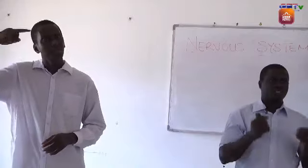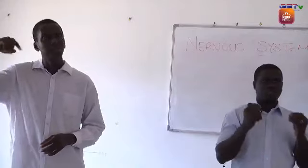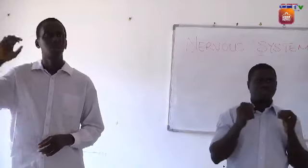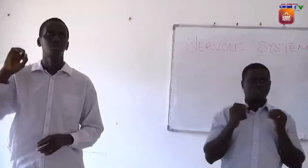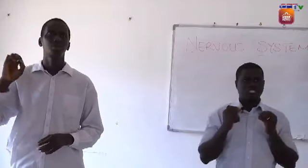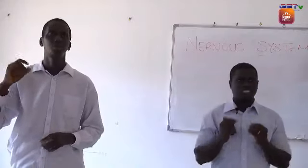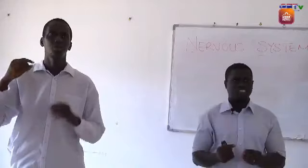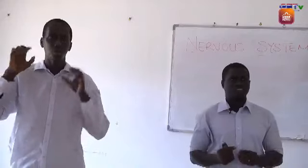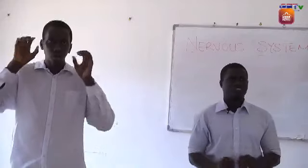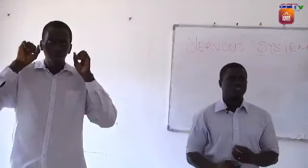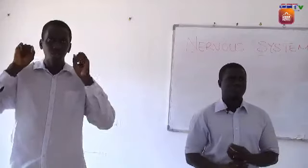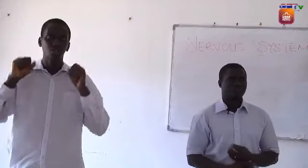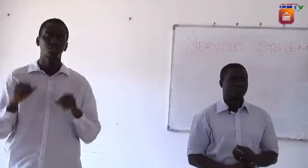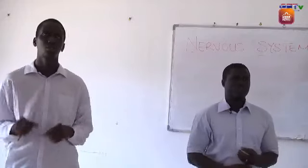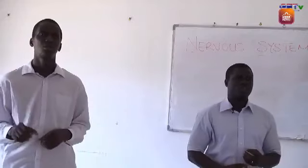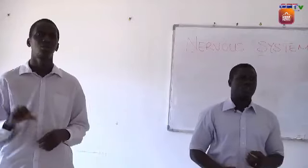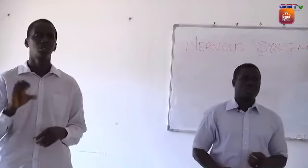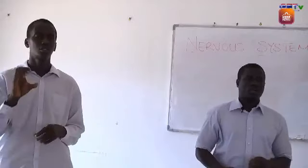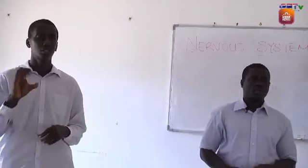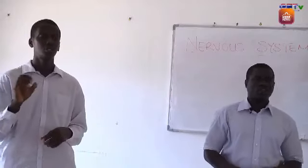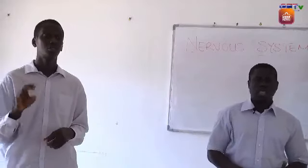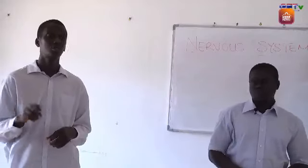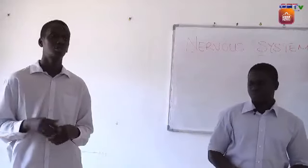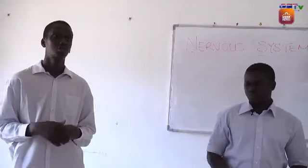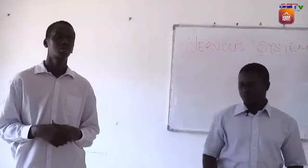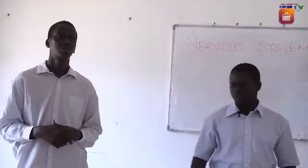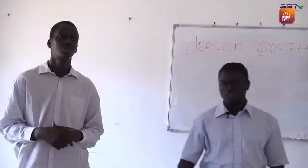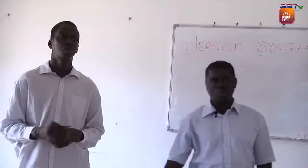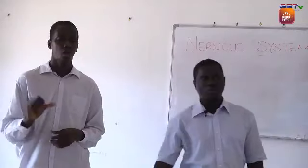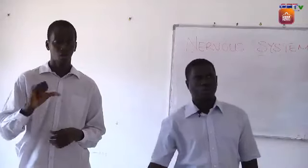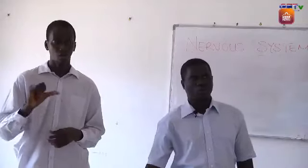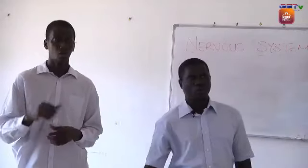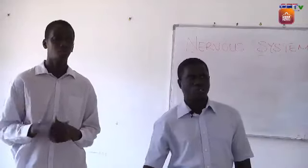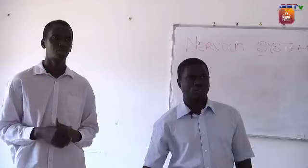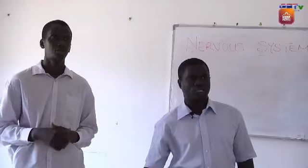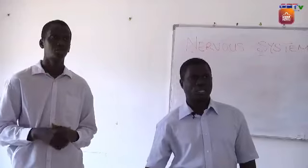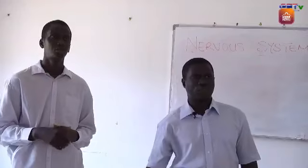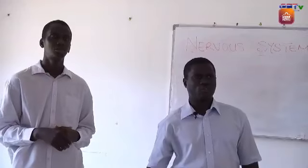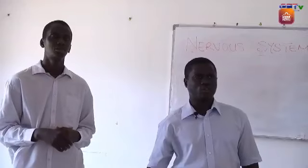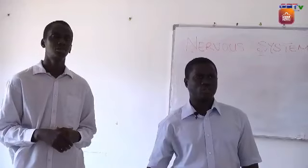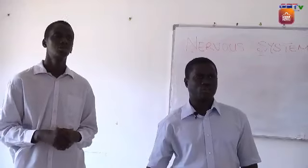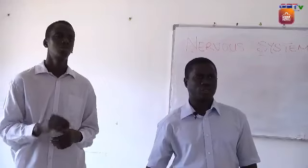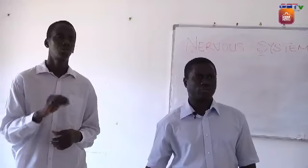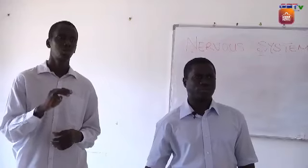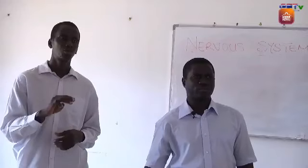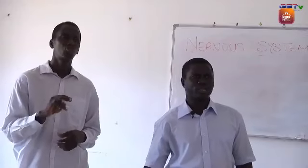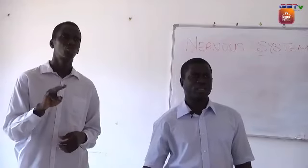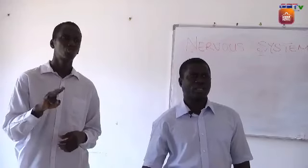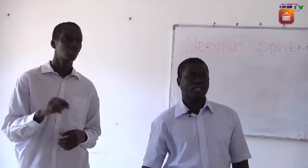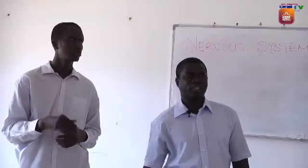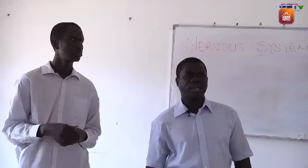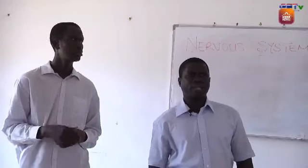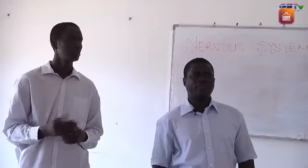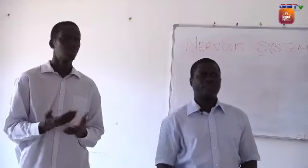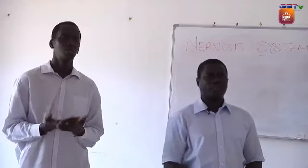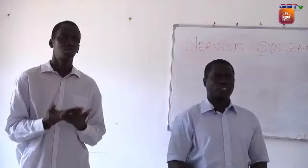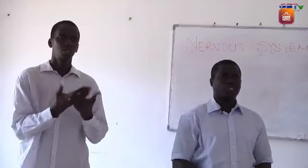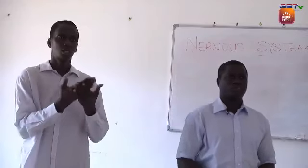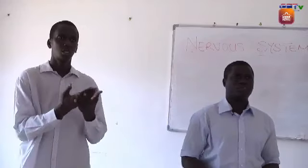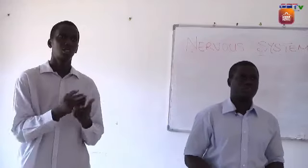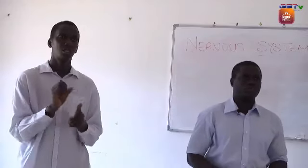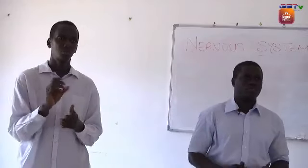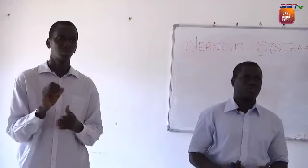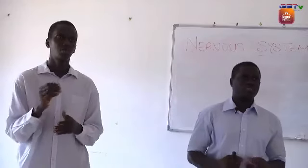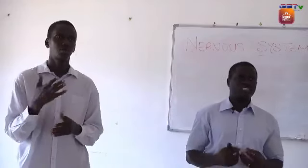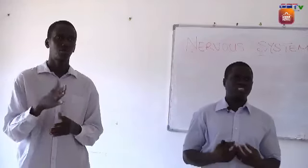and I'm able to hear. Those informations are passed. Okay? That's what we call the sensory neuron. Another type of neuron, we call